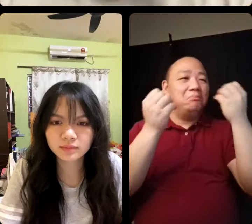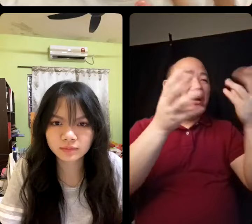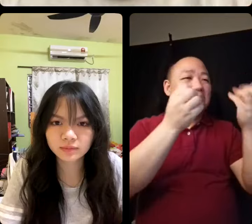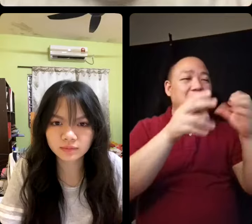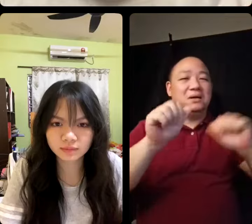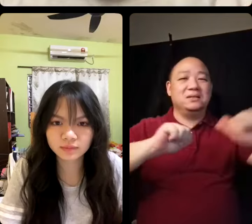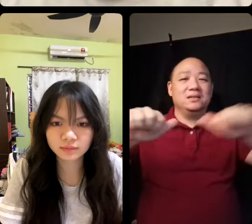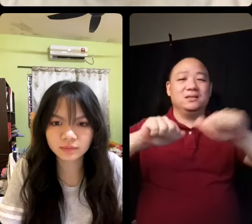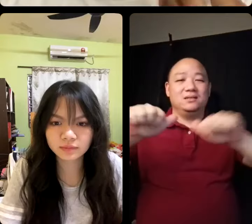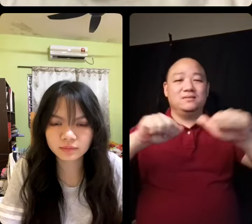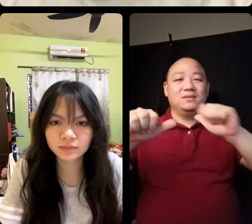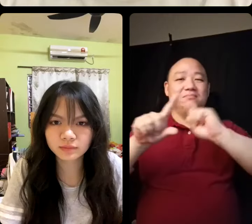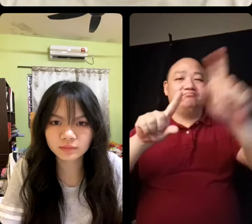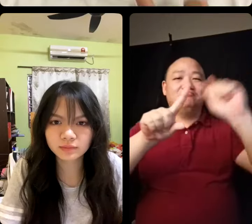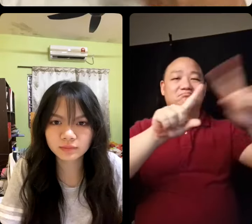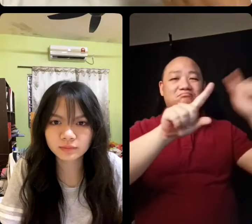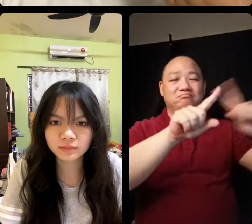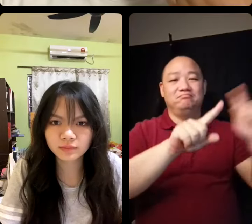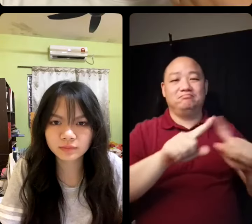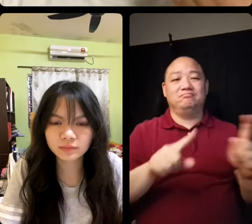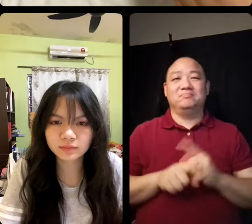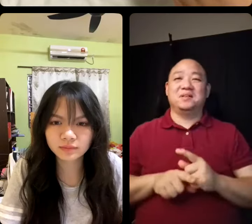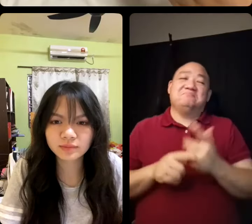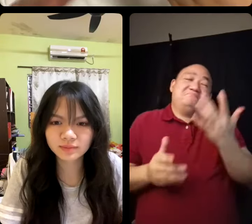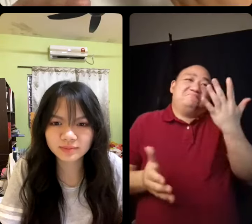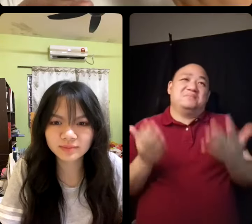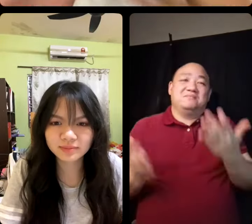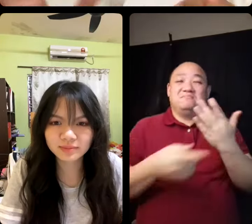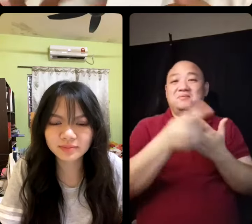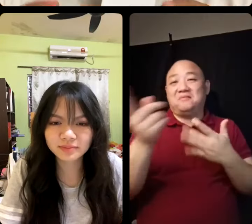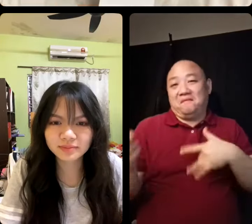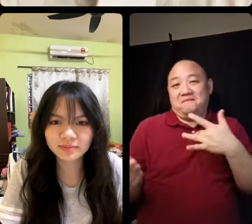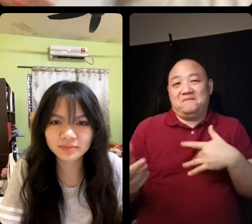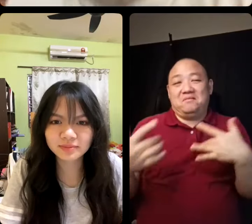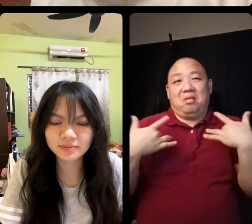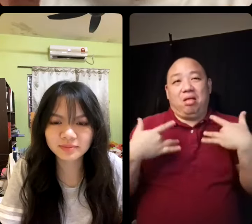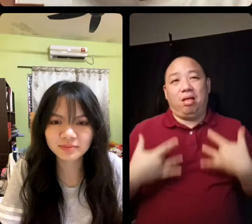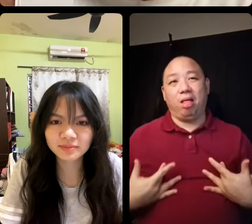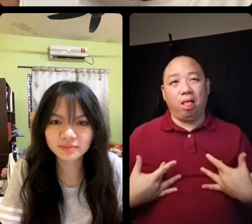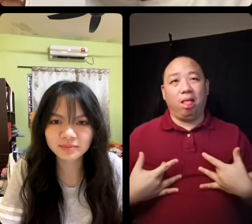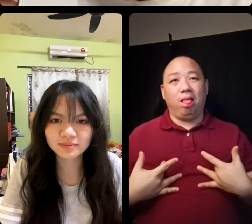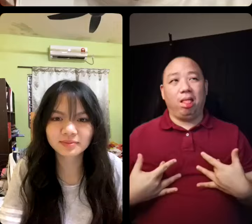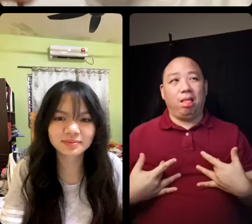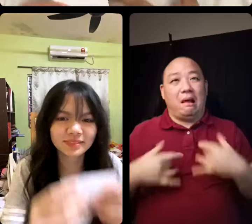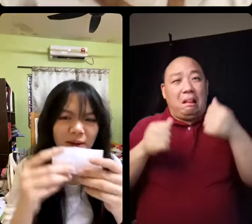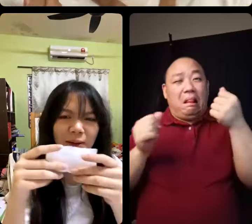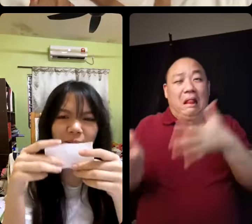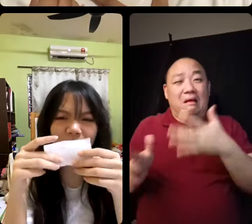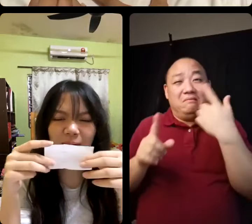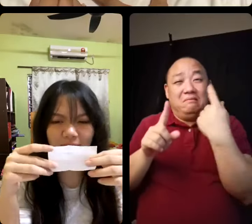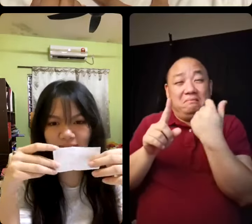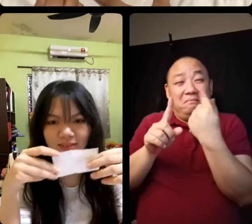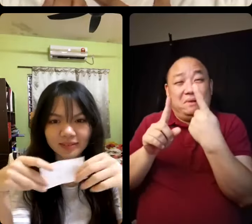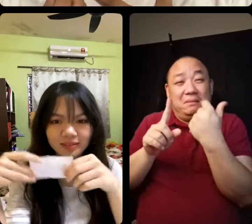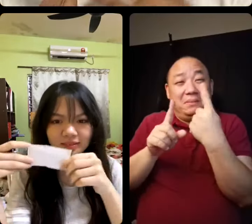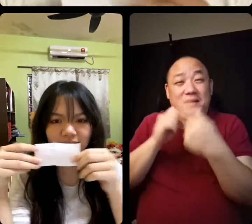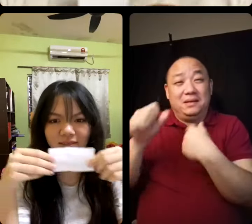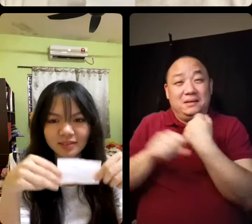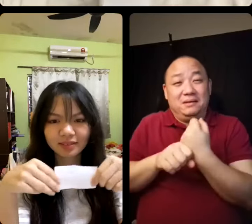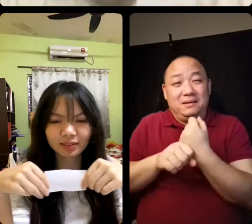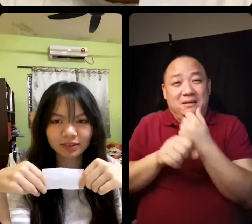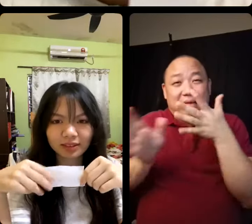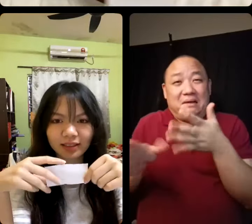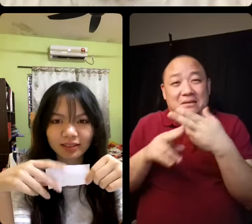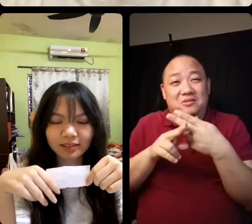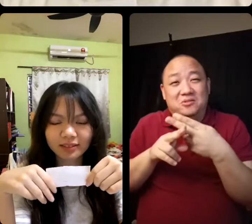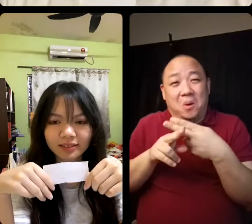might feel a bit down or shocked on, oh my God, like, I only left like 11 years je, but padahal I'm only what, like 20